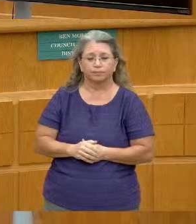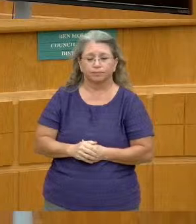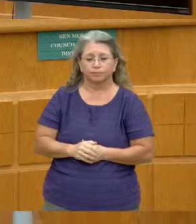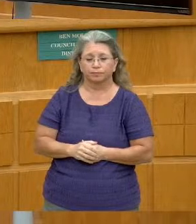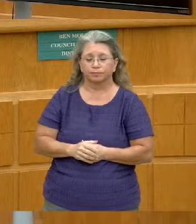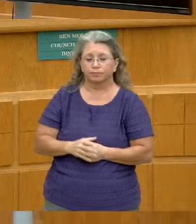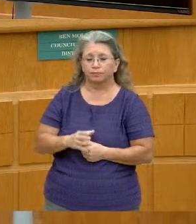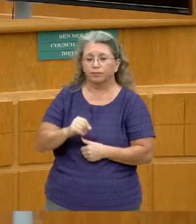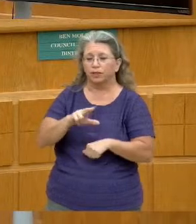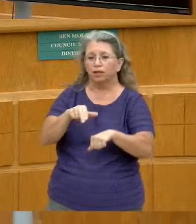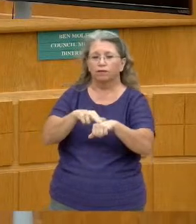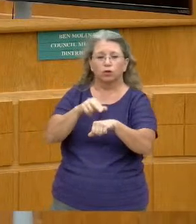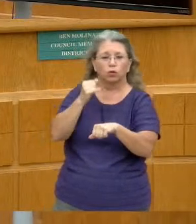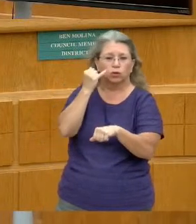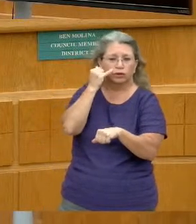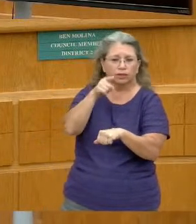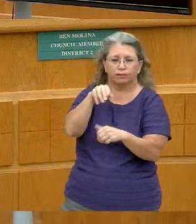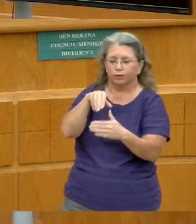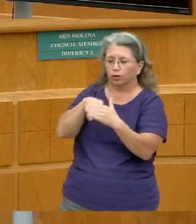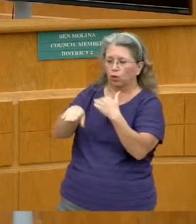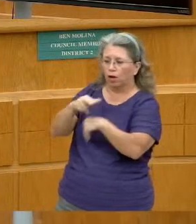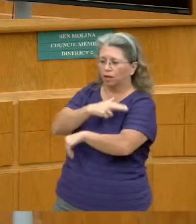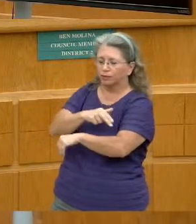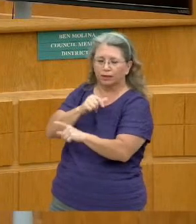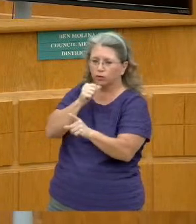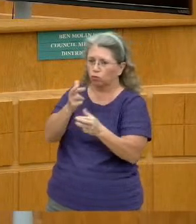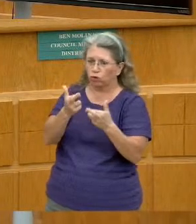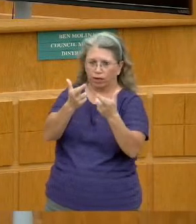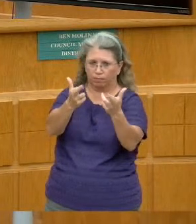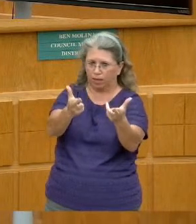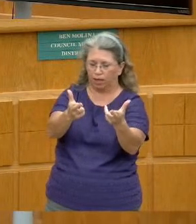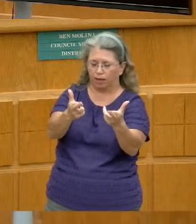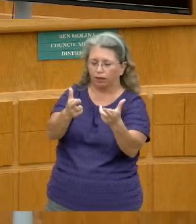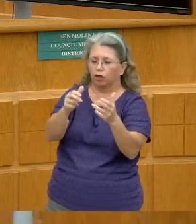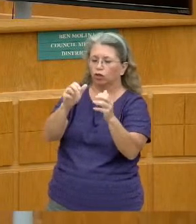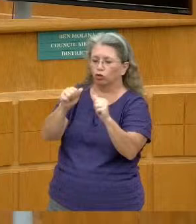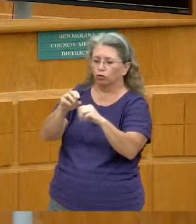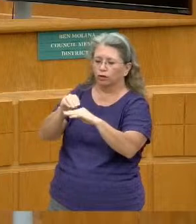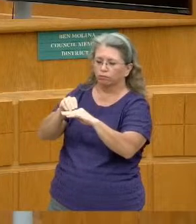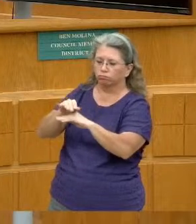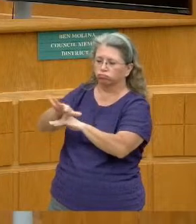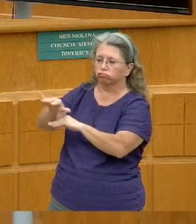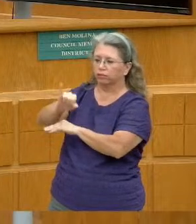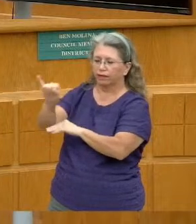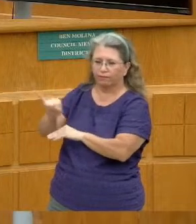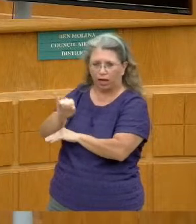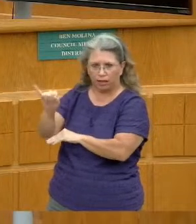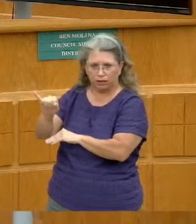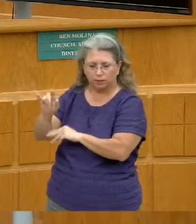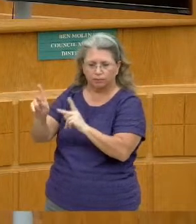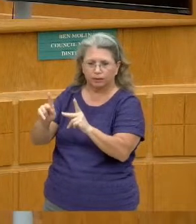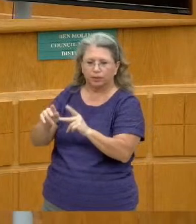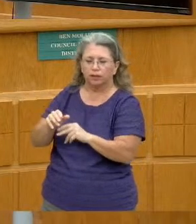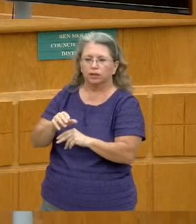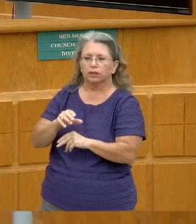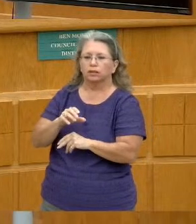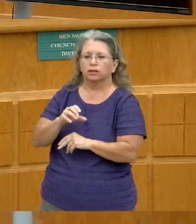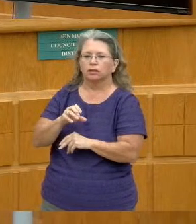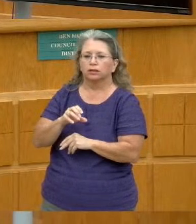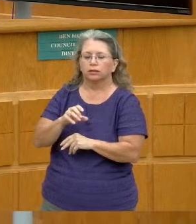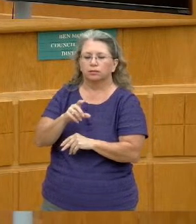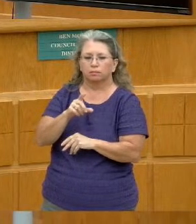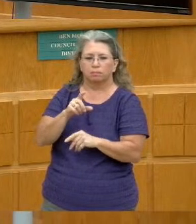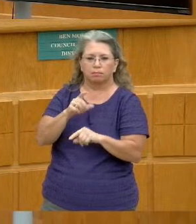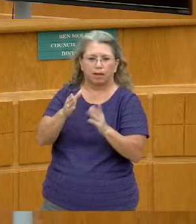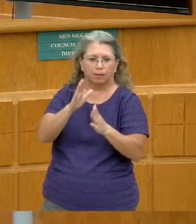if you went into a hospital, which we don't recommend because you could infect a population, or your own primary care physician, they do